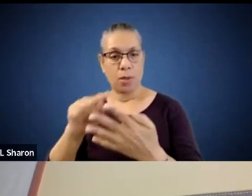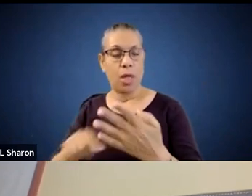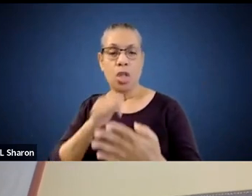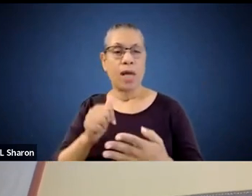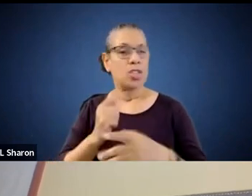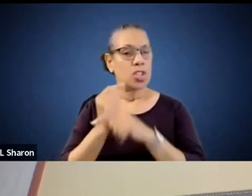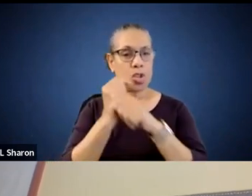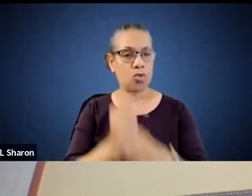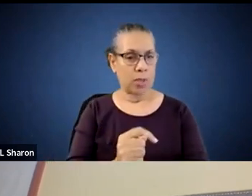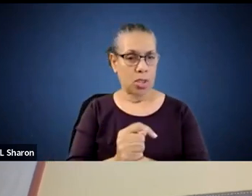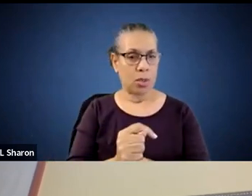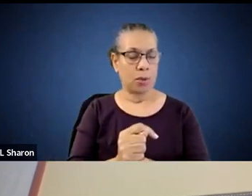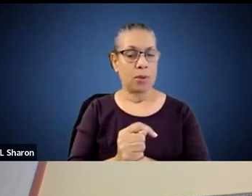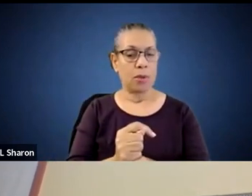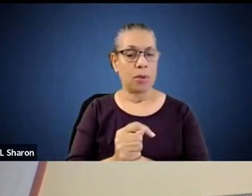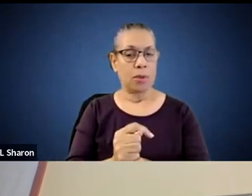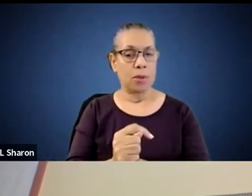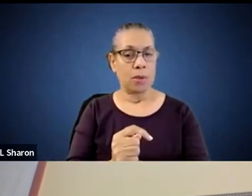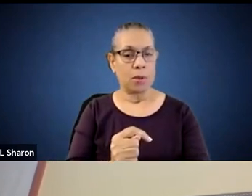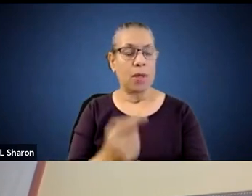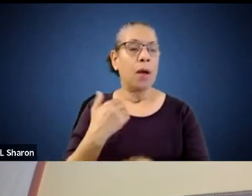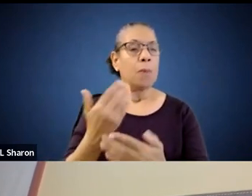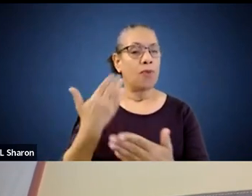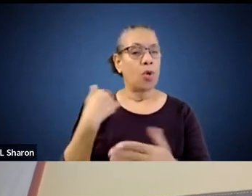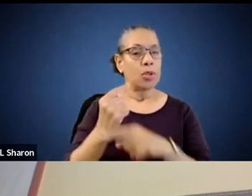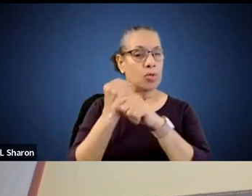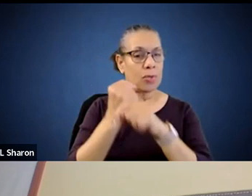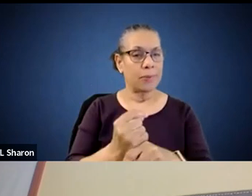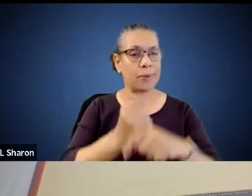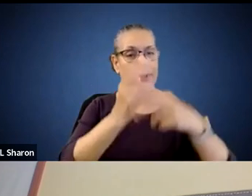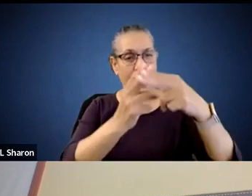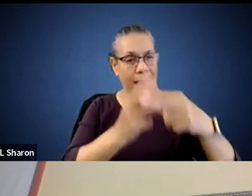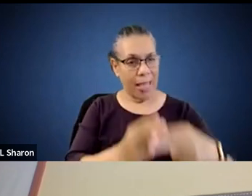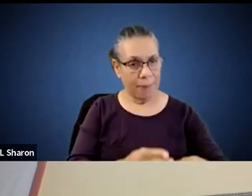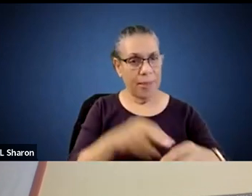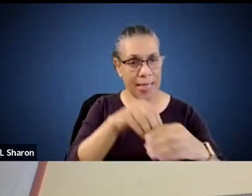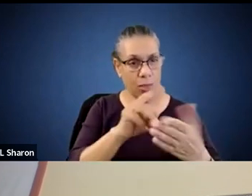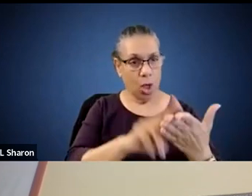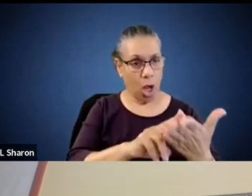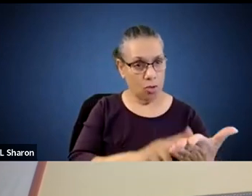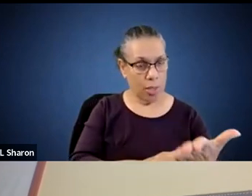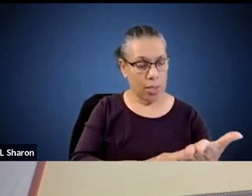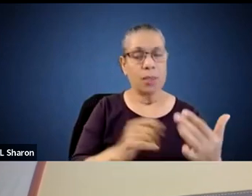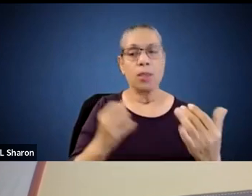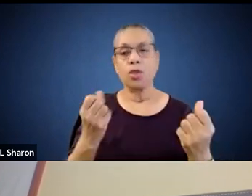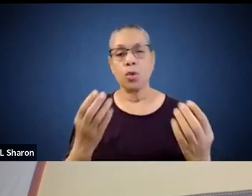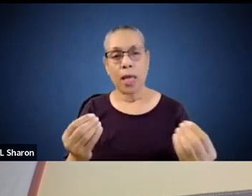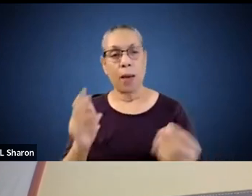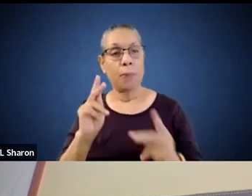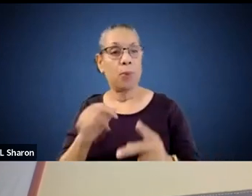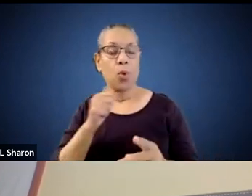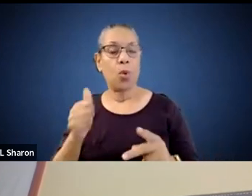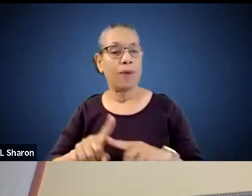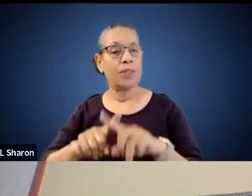holidays that previously uh identified by name in the contract so now observers of non-traditional